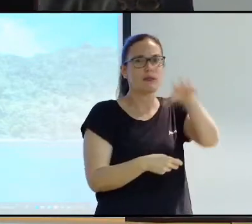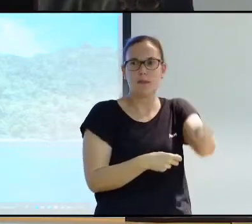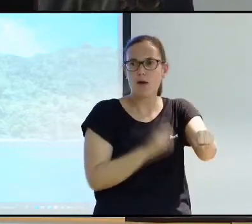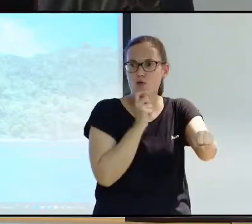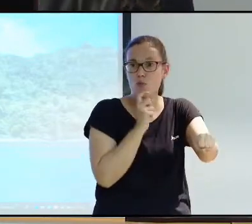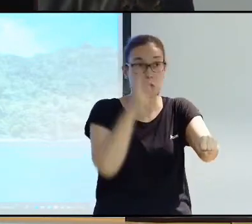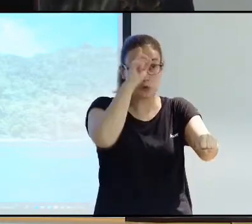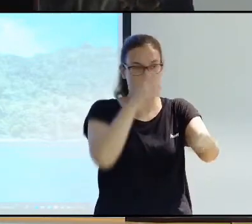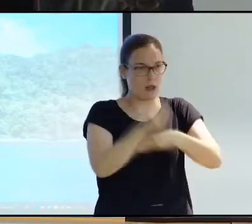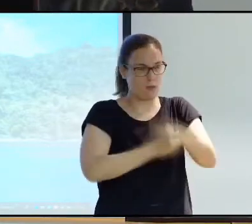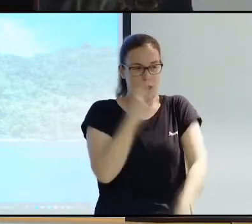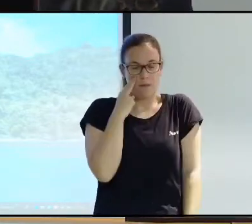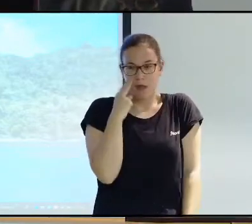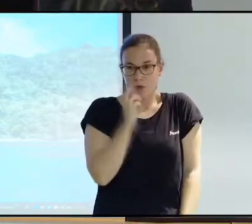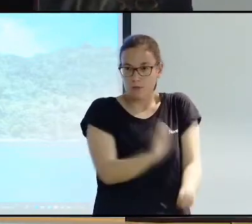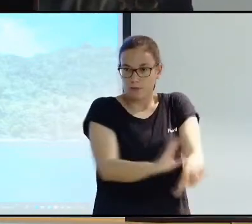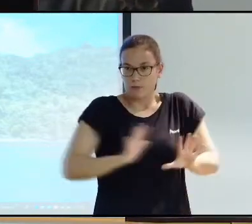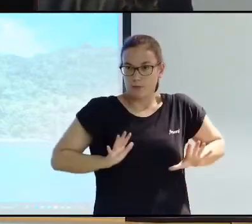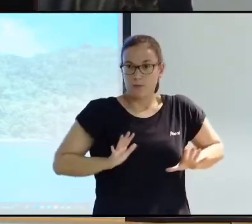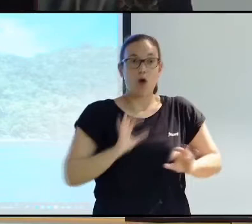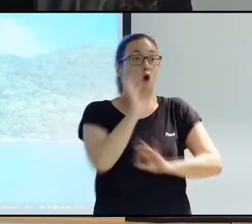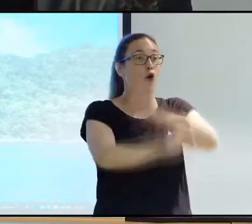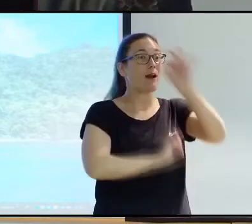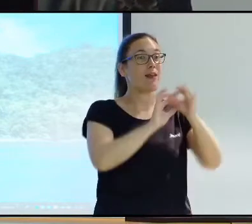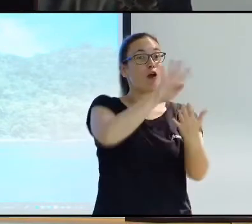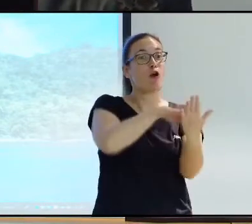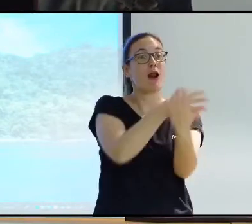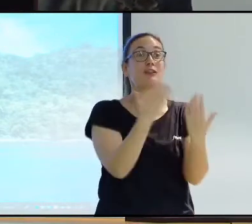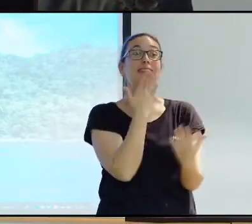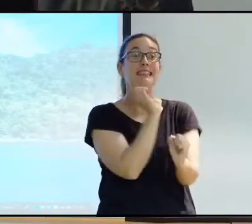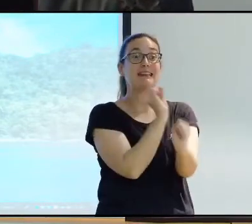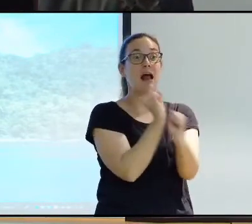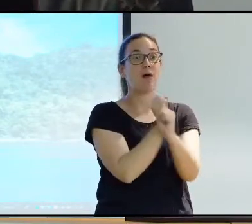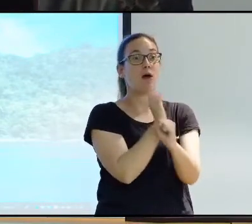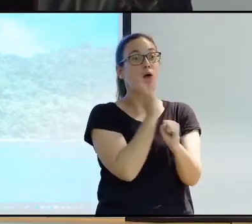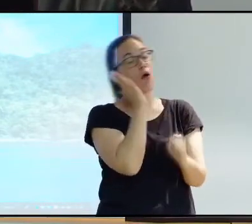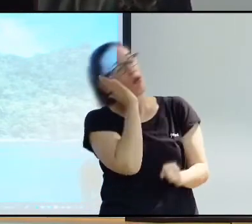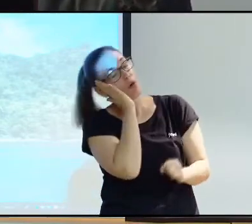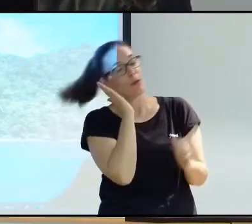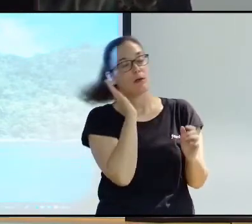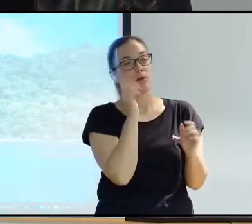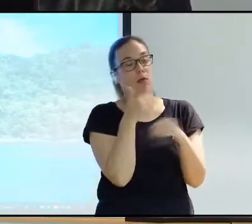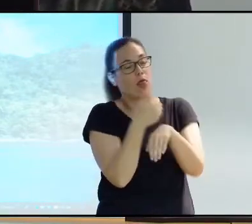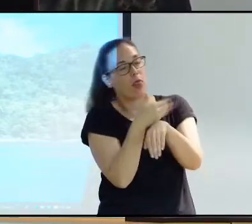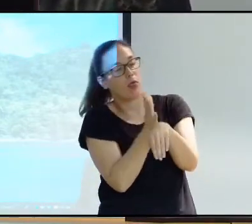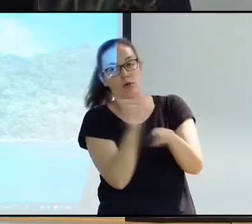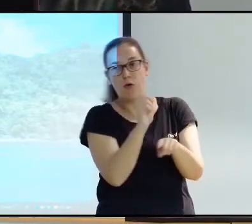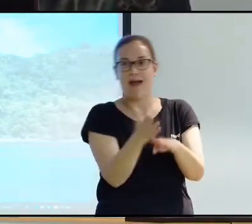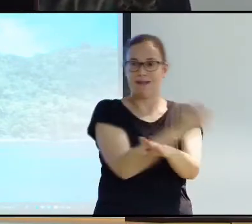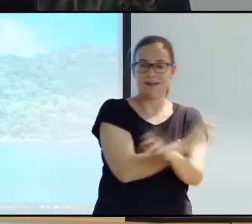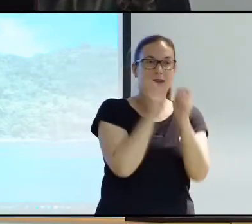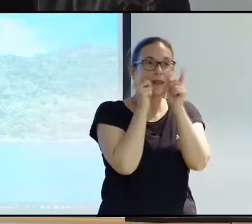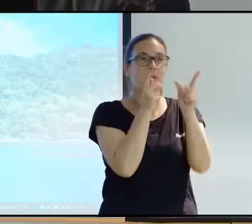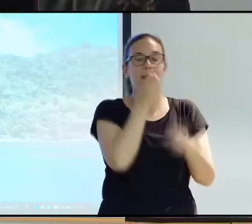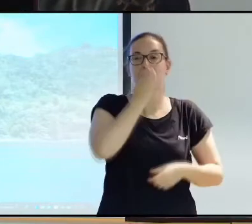to do that. I'm afraid to do those things, to organize things so that I would wake up in time to go to work